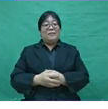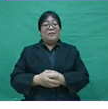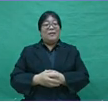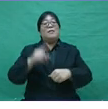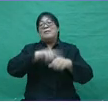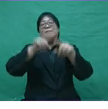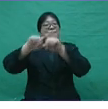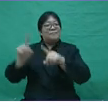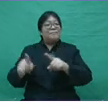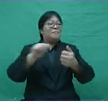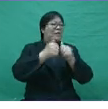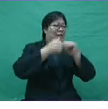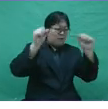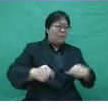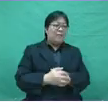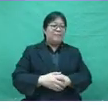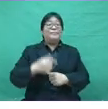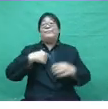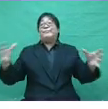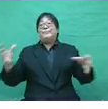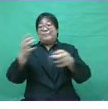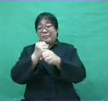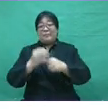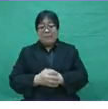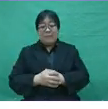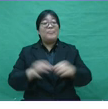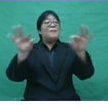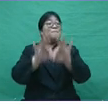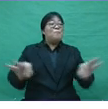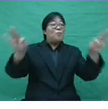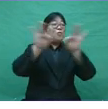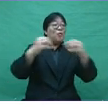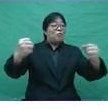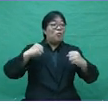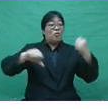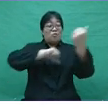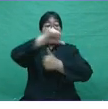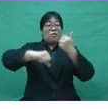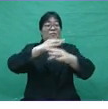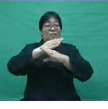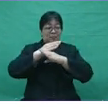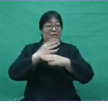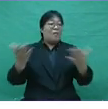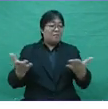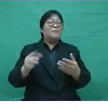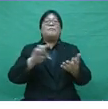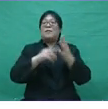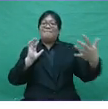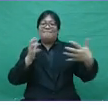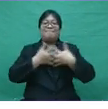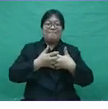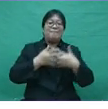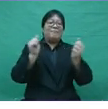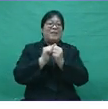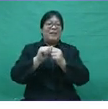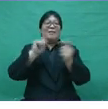crisis. Let me conclude saying that the key to a strong social security is adaptation to the ever-changing